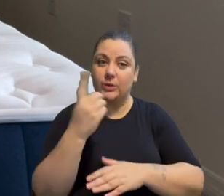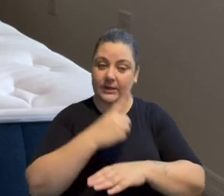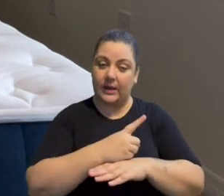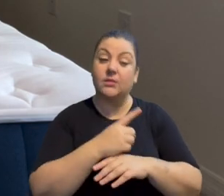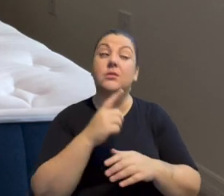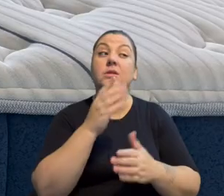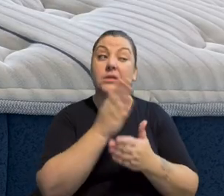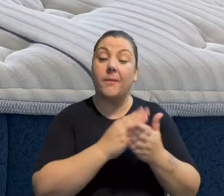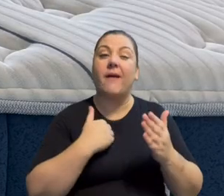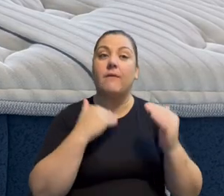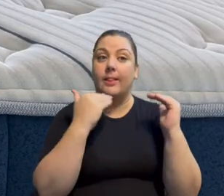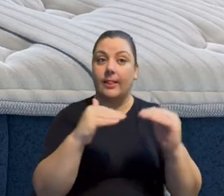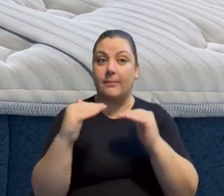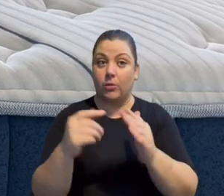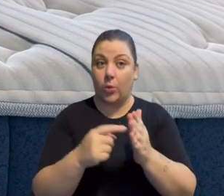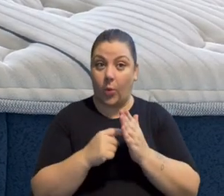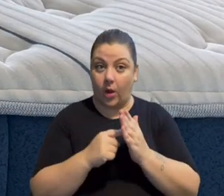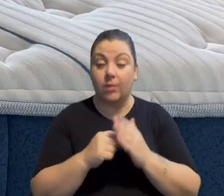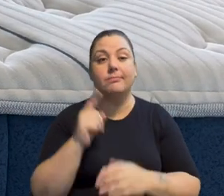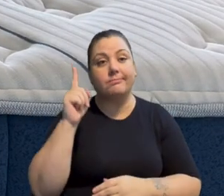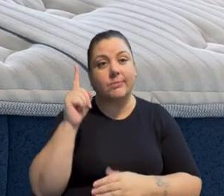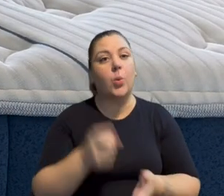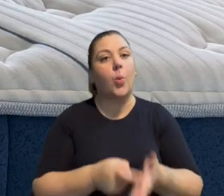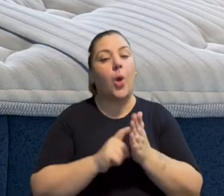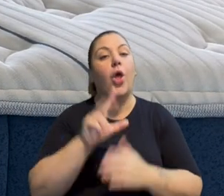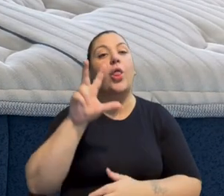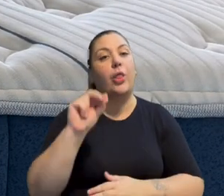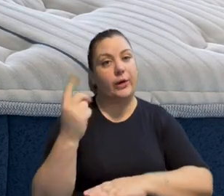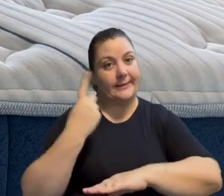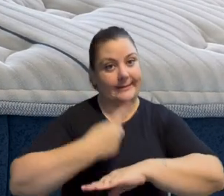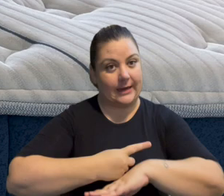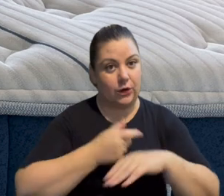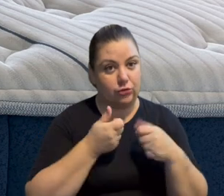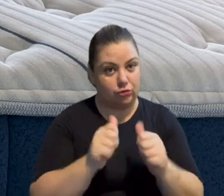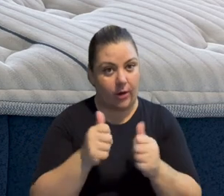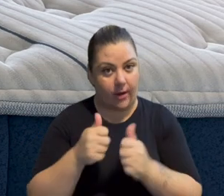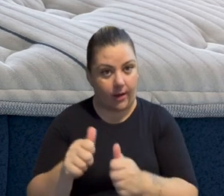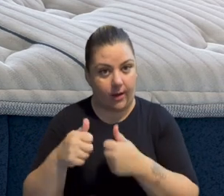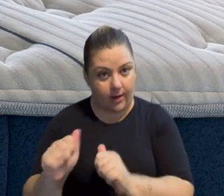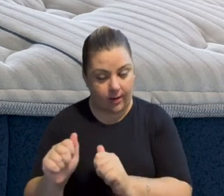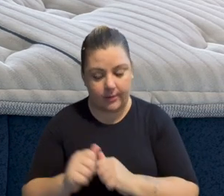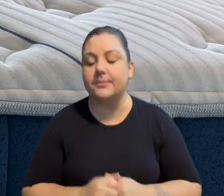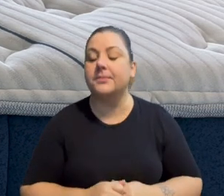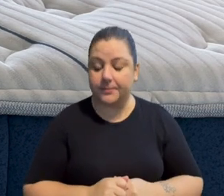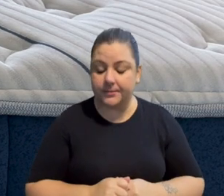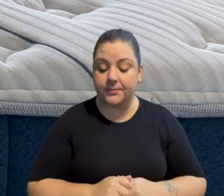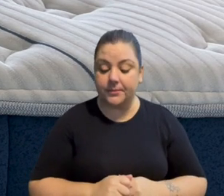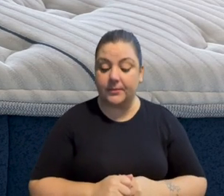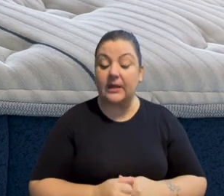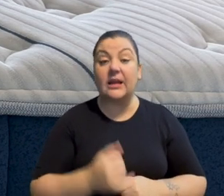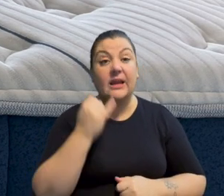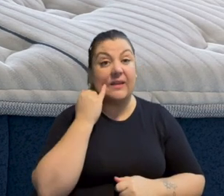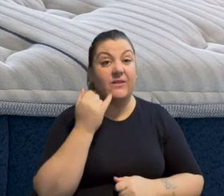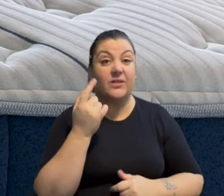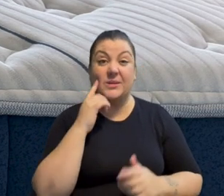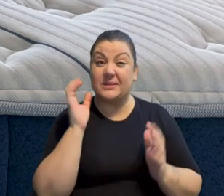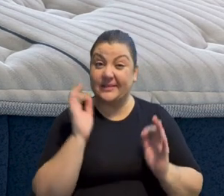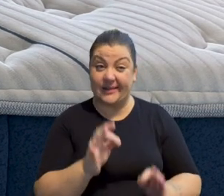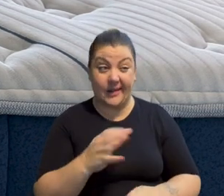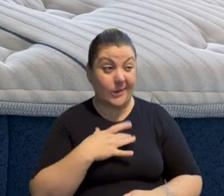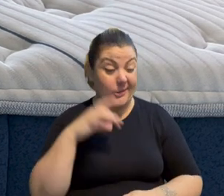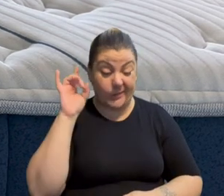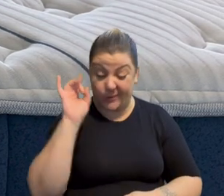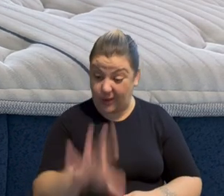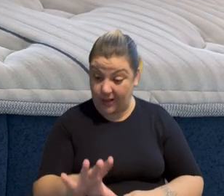days, which is very typical. A little added feature from Bear Mattress is that if you don't like the mattress, they do send somebody to